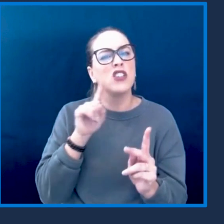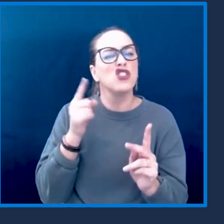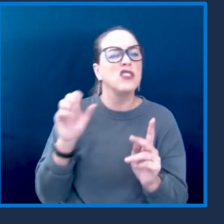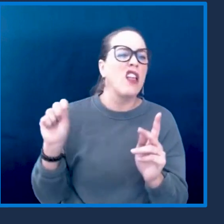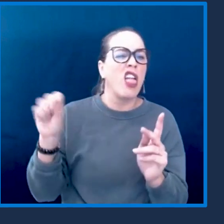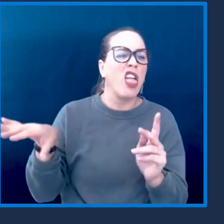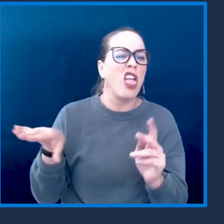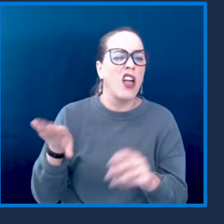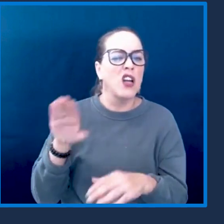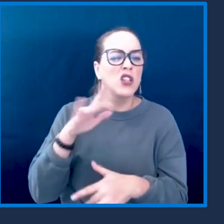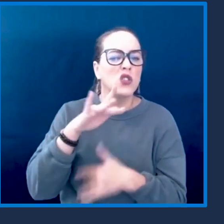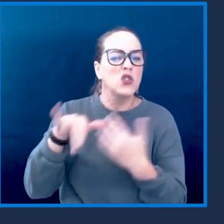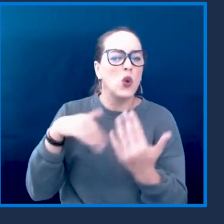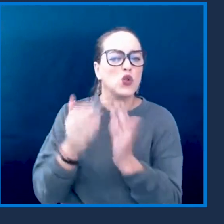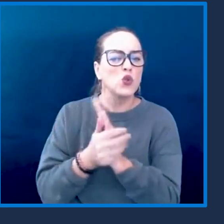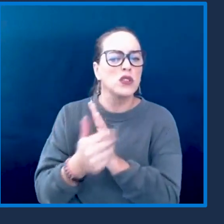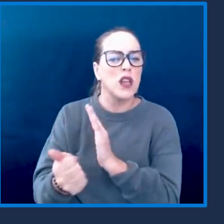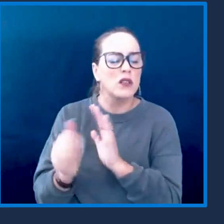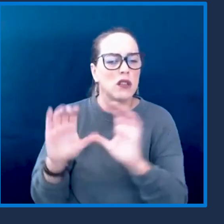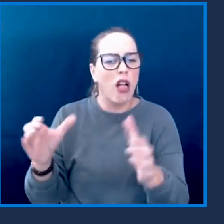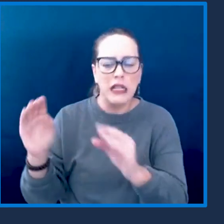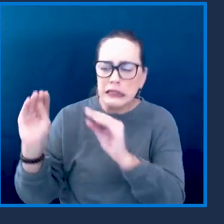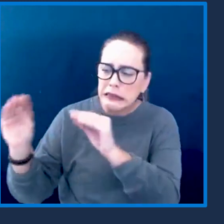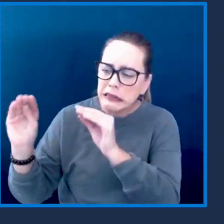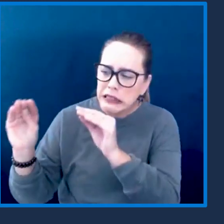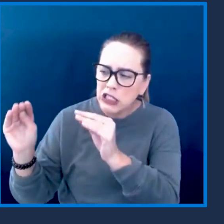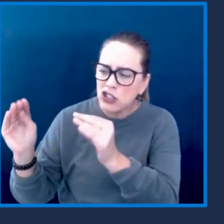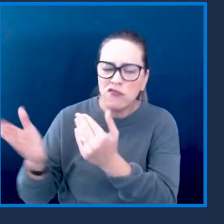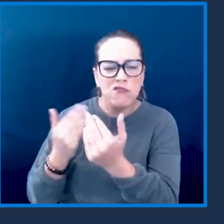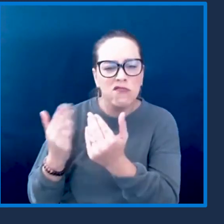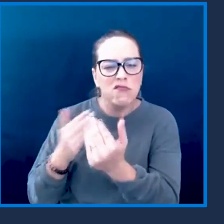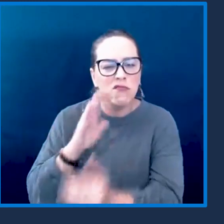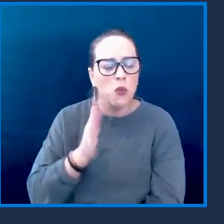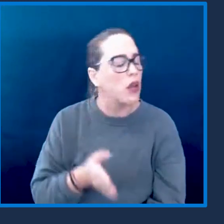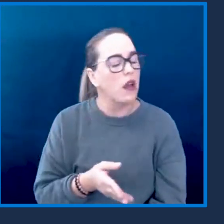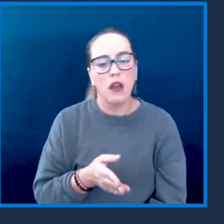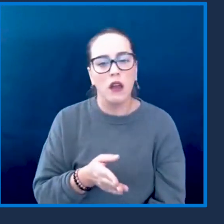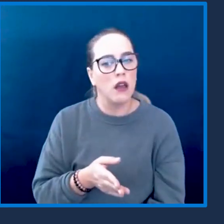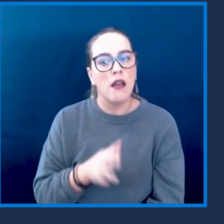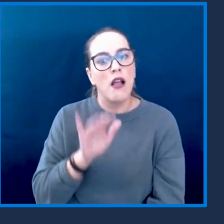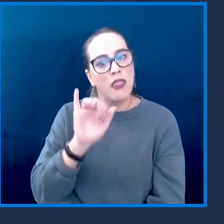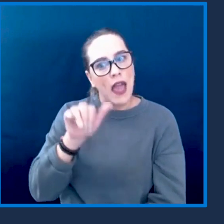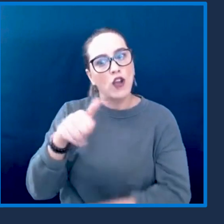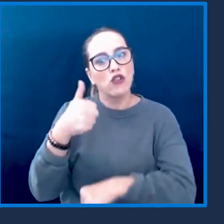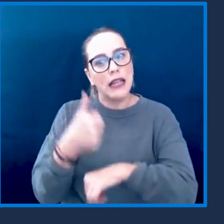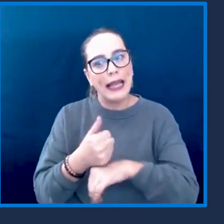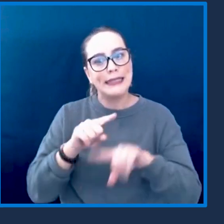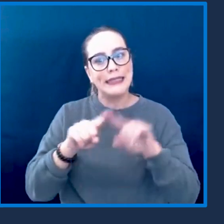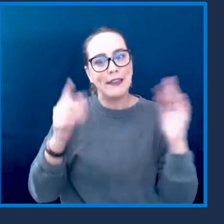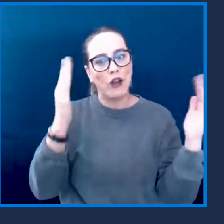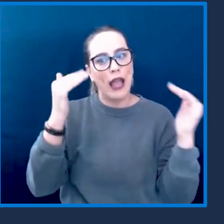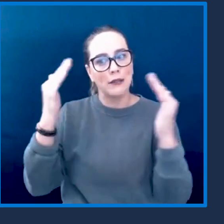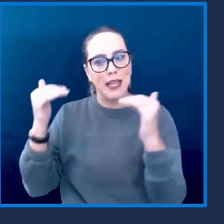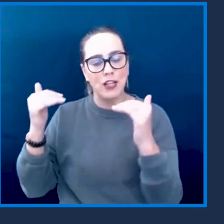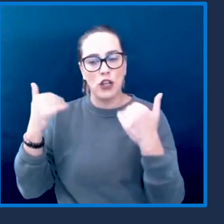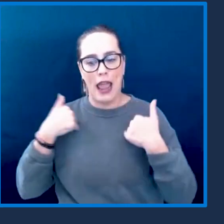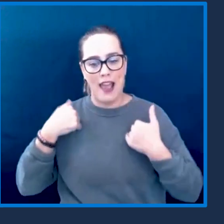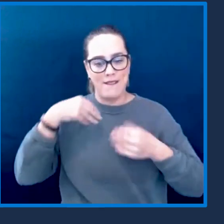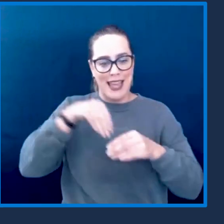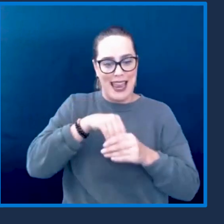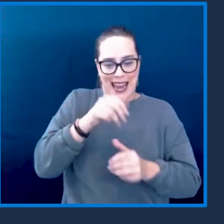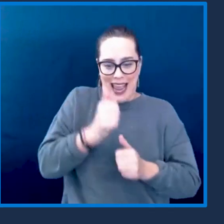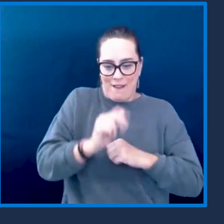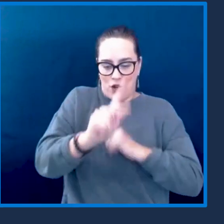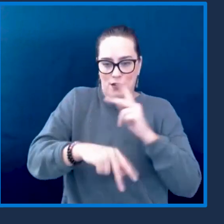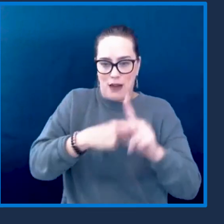them. So here's where that goes wrong. These things are flexible, and different expectations exist in every work team,